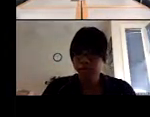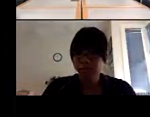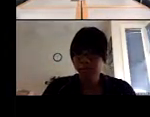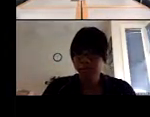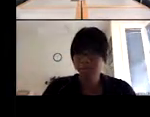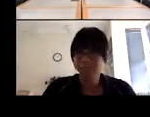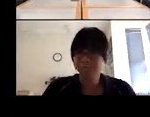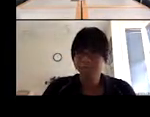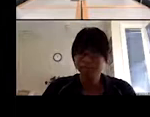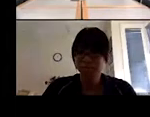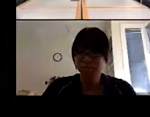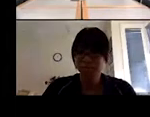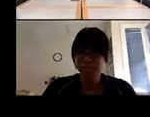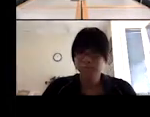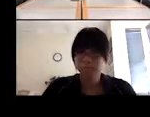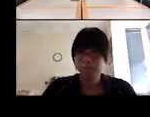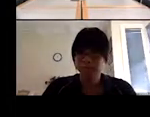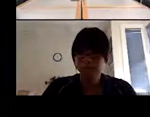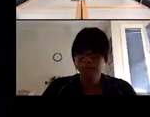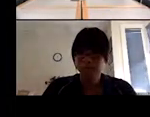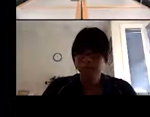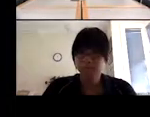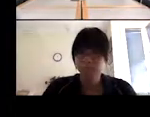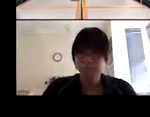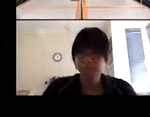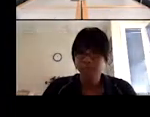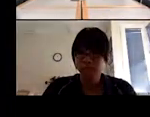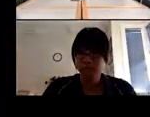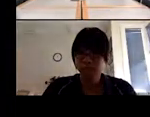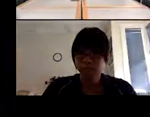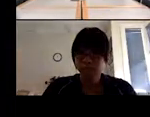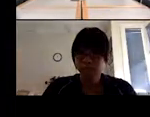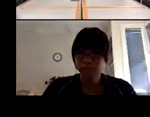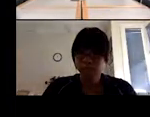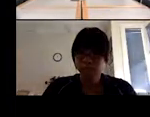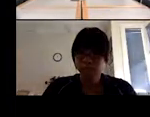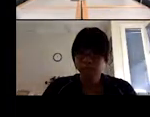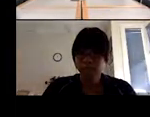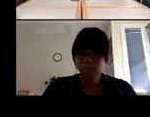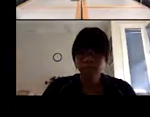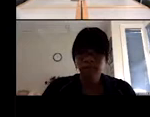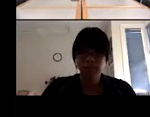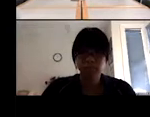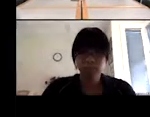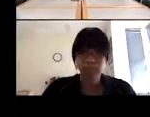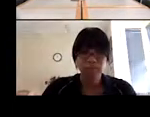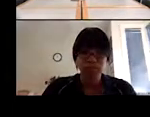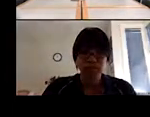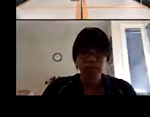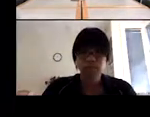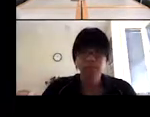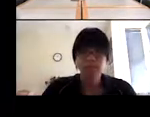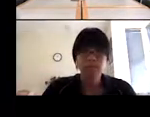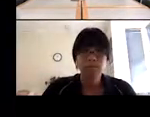I am. Okay, Kiara. And Natalie's doing her PhD on the topic of contesting refugeeness or